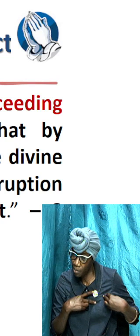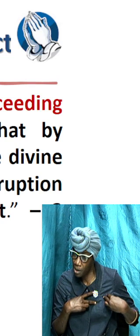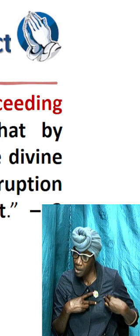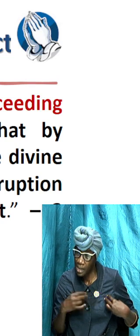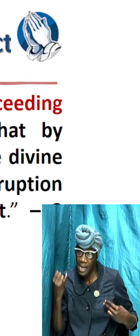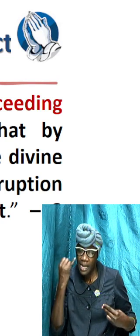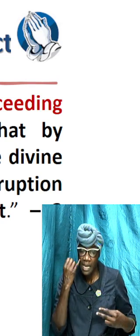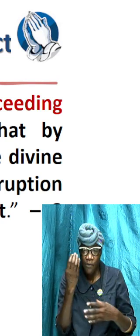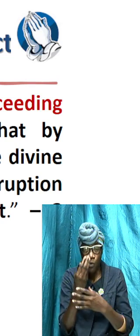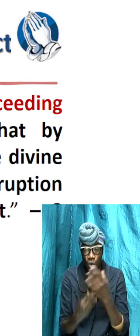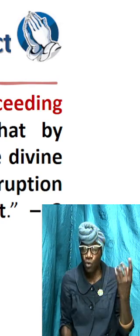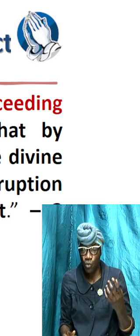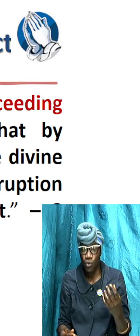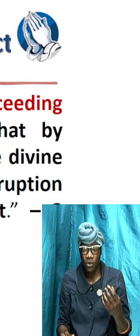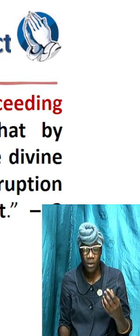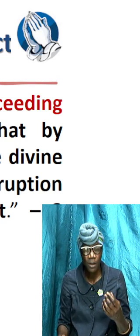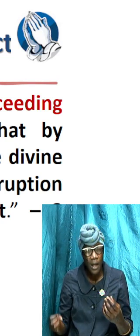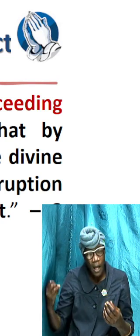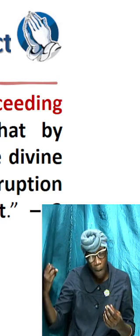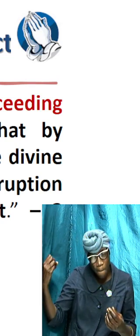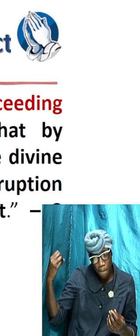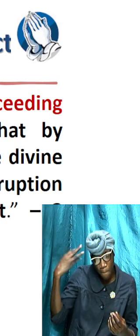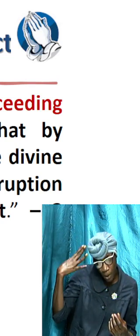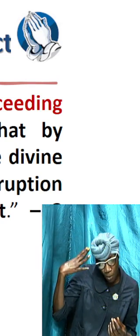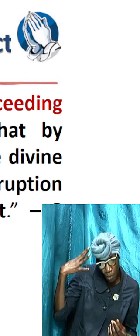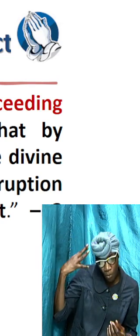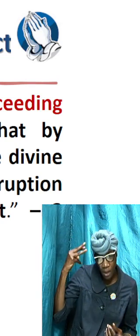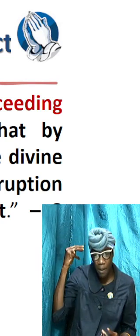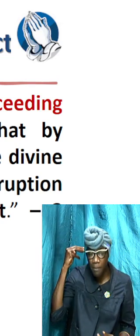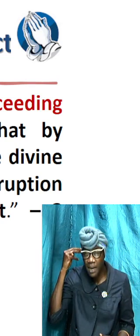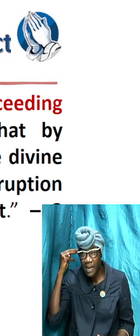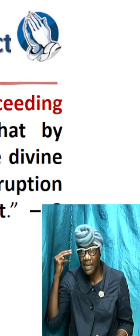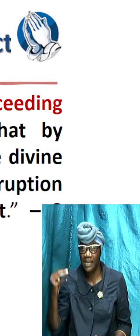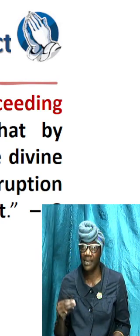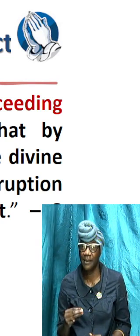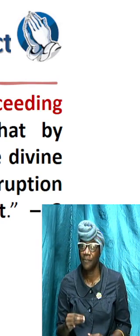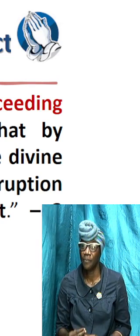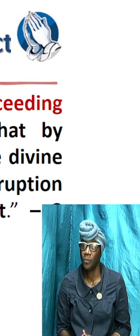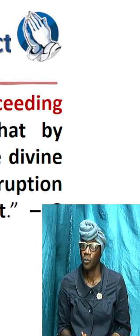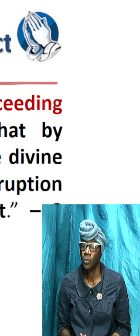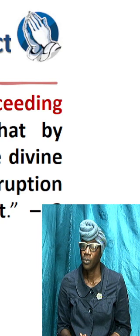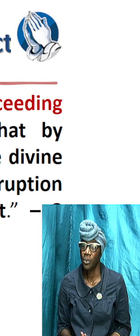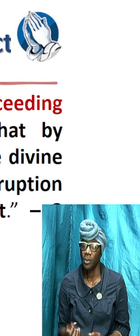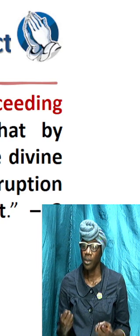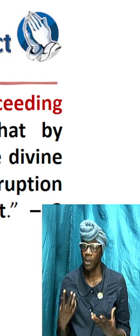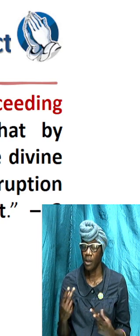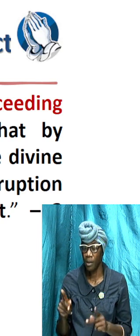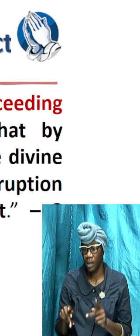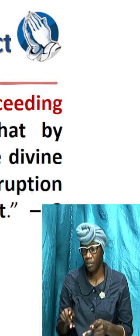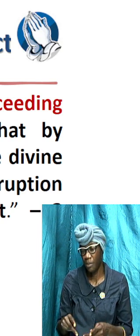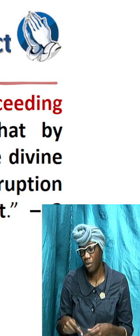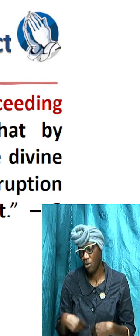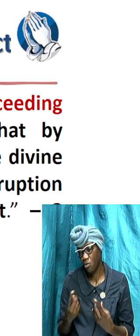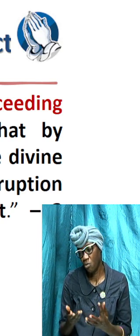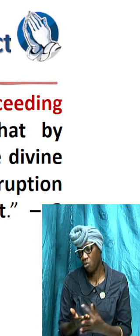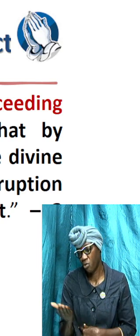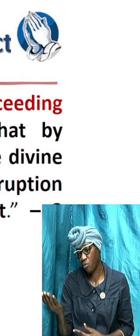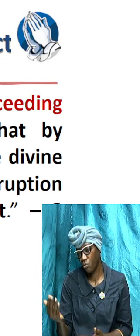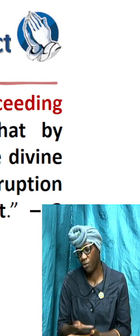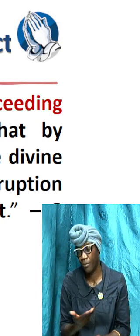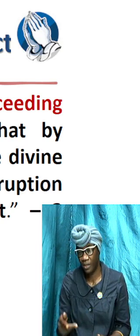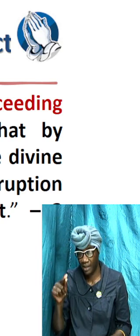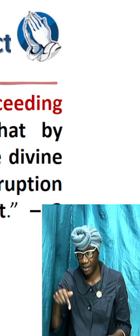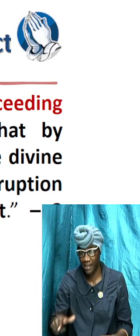out on it, it's going to blow your mind. Amen. But alike, you see, many of us go through some things in this